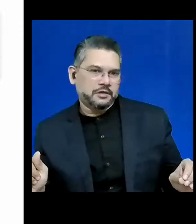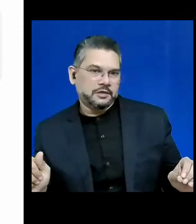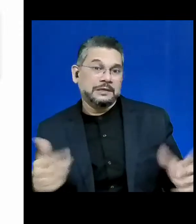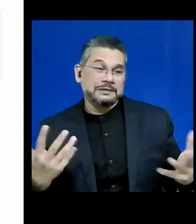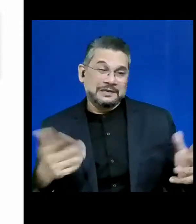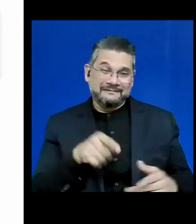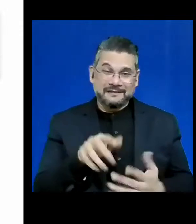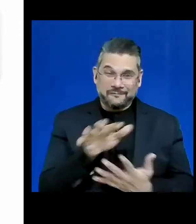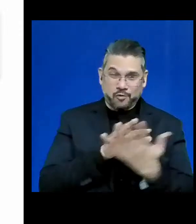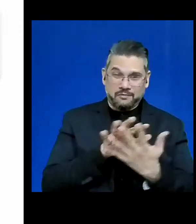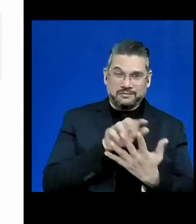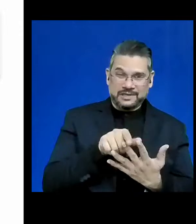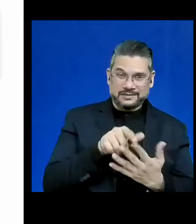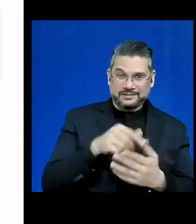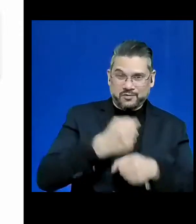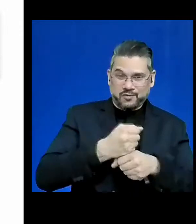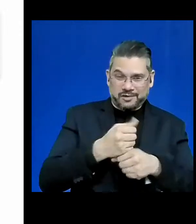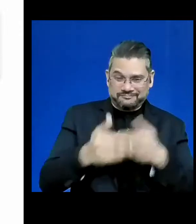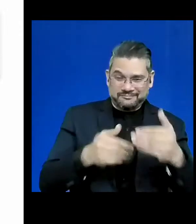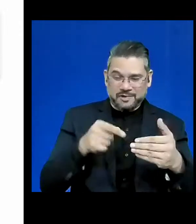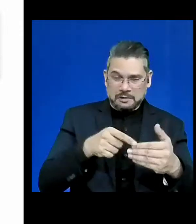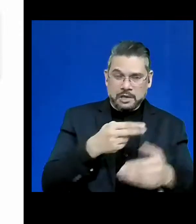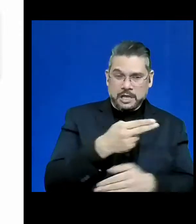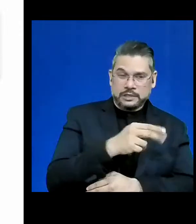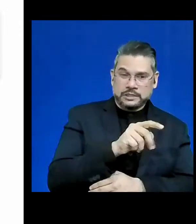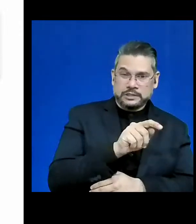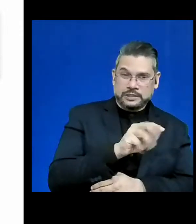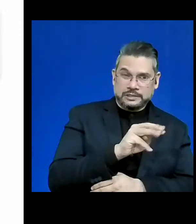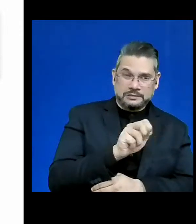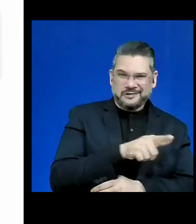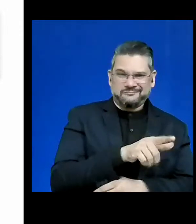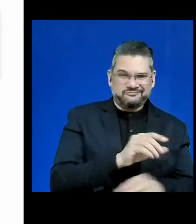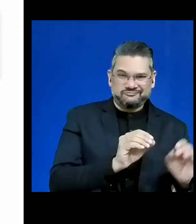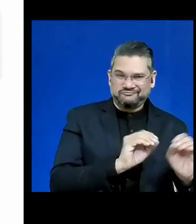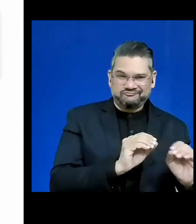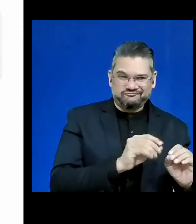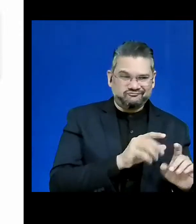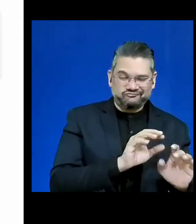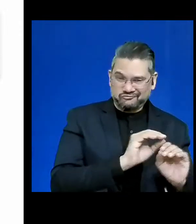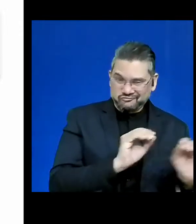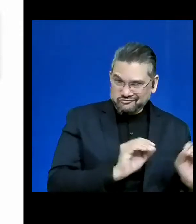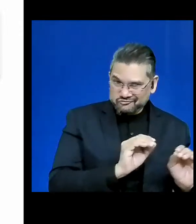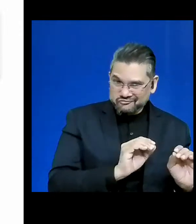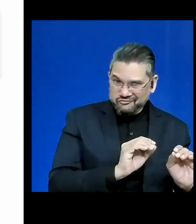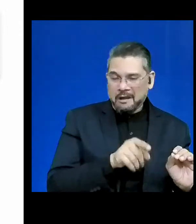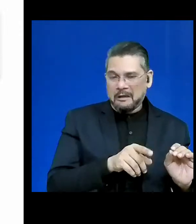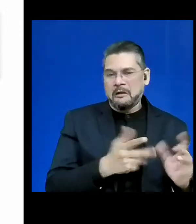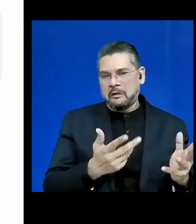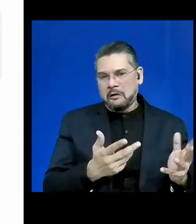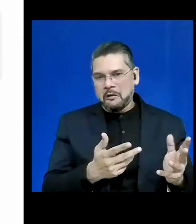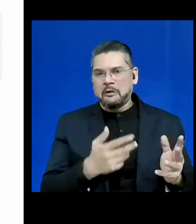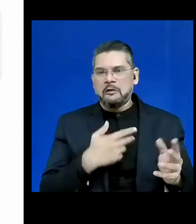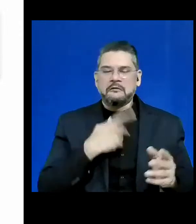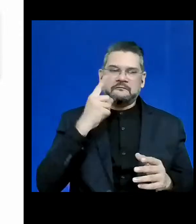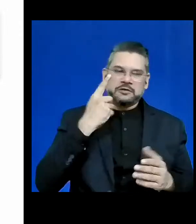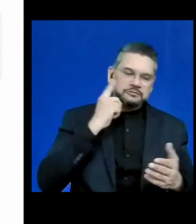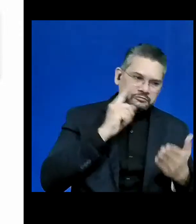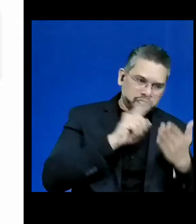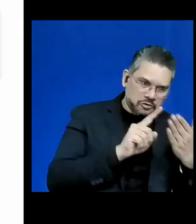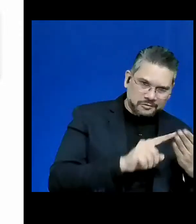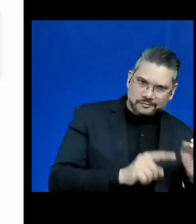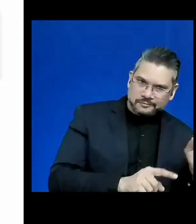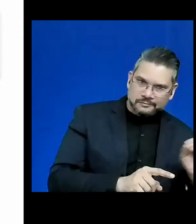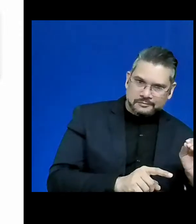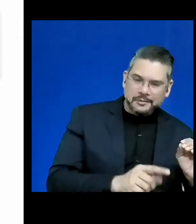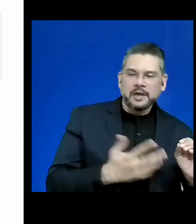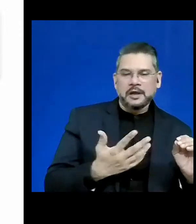functionality where there isn't quite an HTML element that will do that for you, do all you can in HTML and then progressively enhance